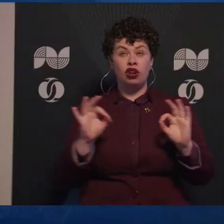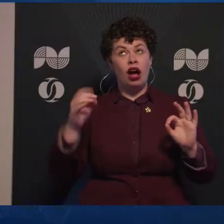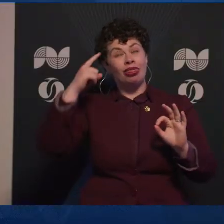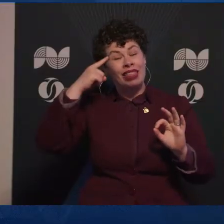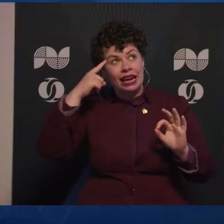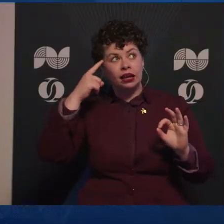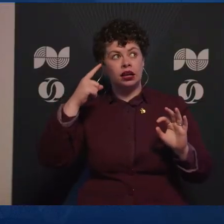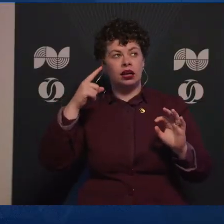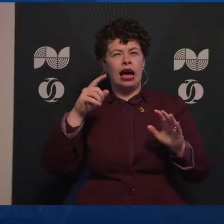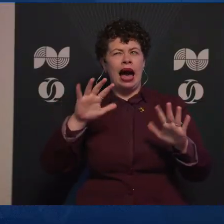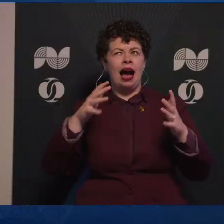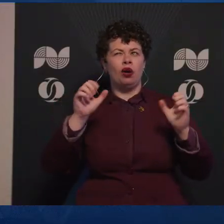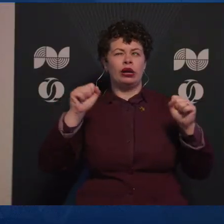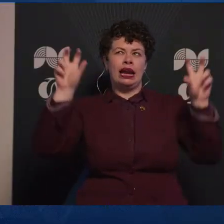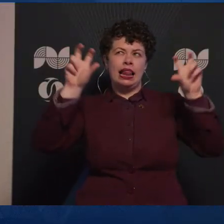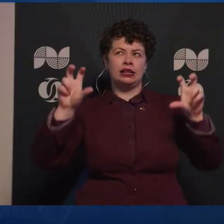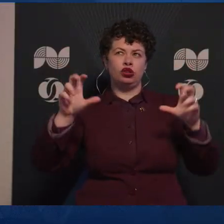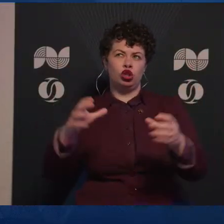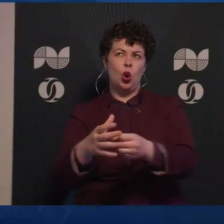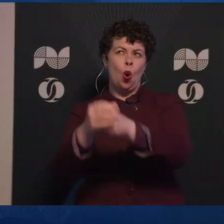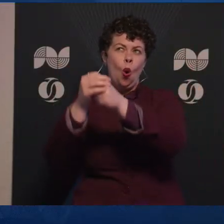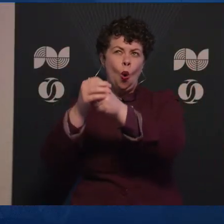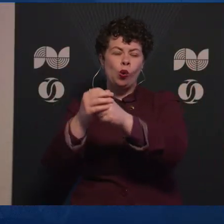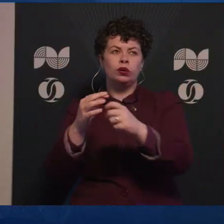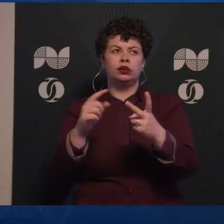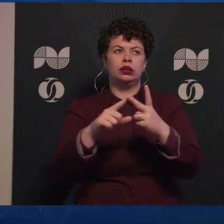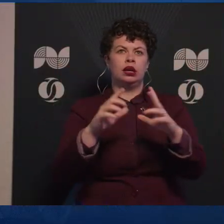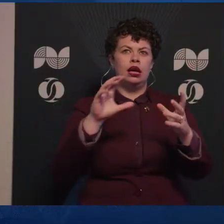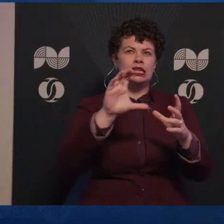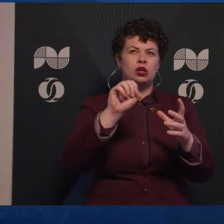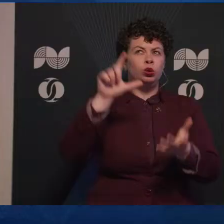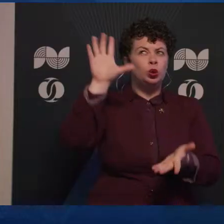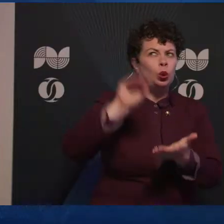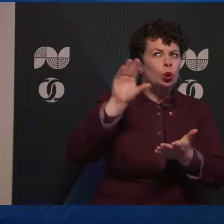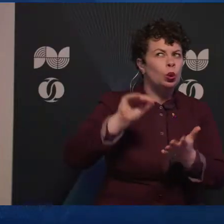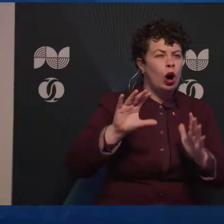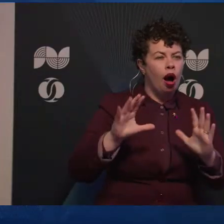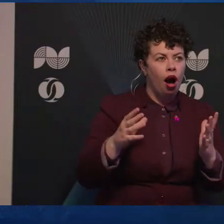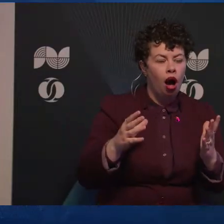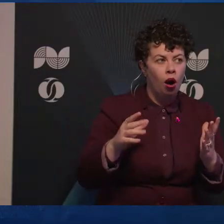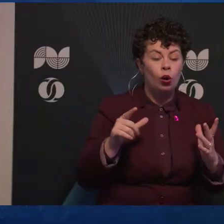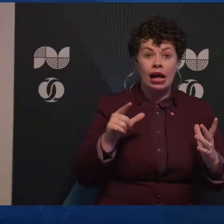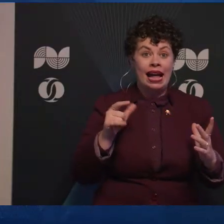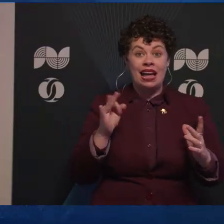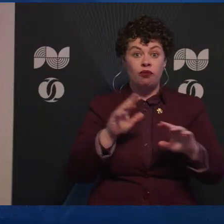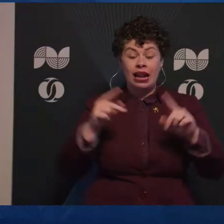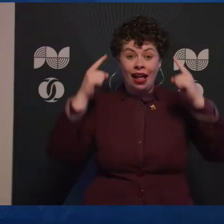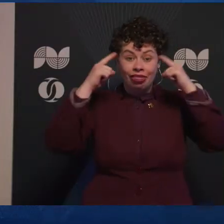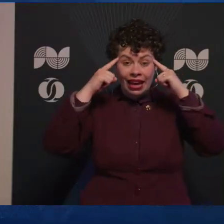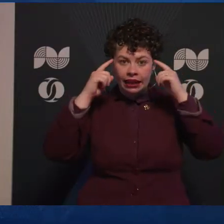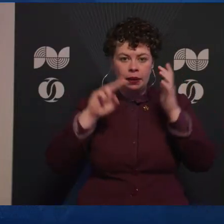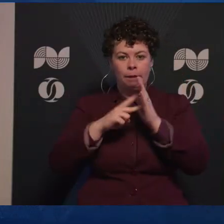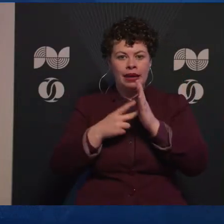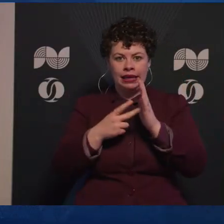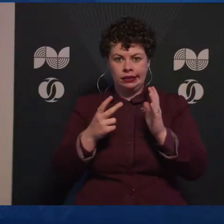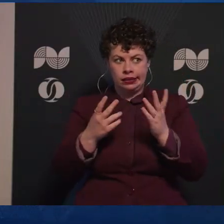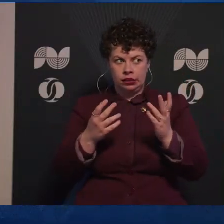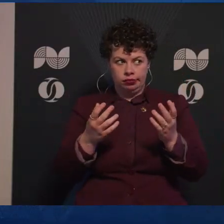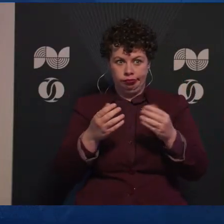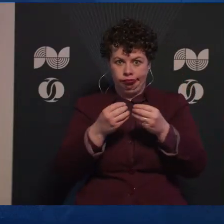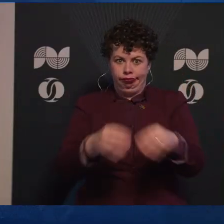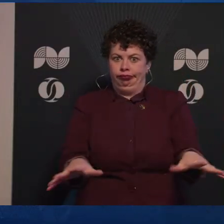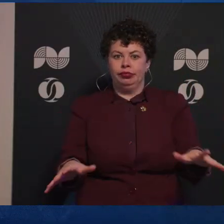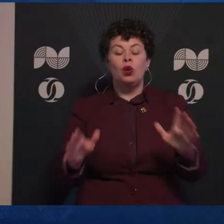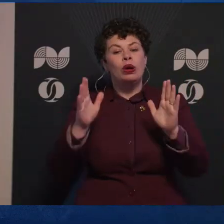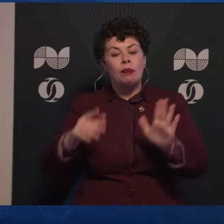succeed. So the answer is very, very clear. As you've correctly pointed out, the renewable energy sector, the development finance industry